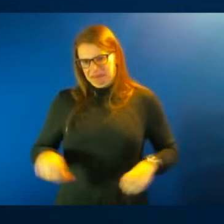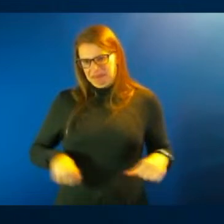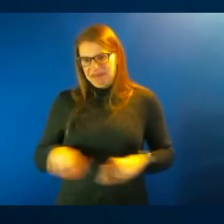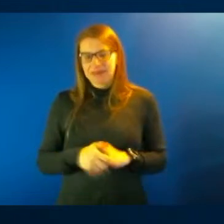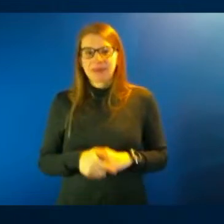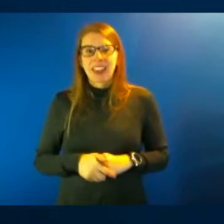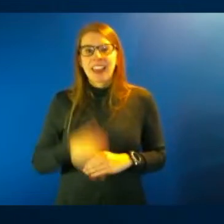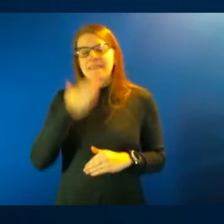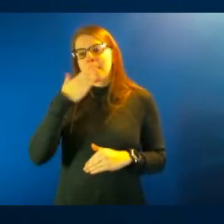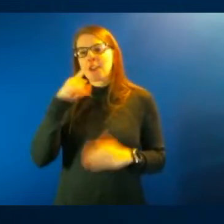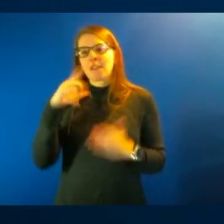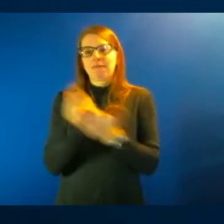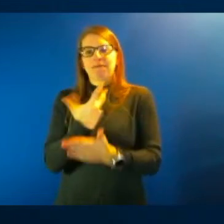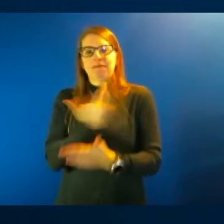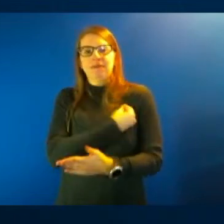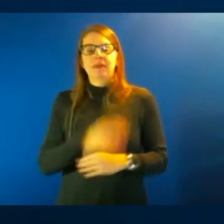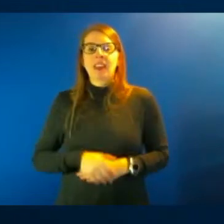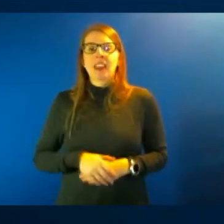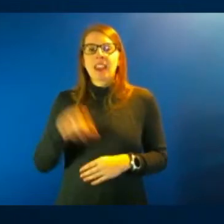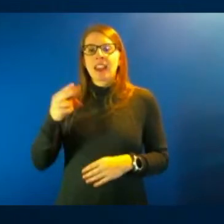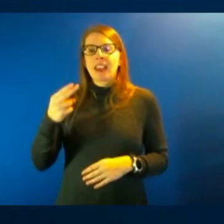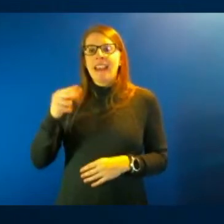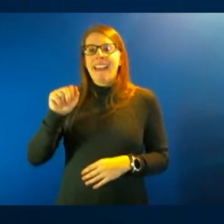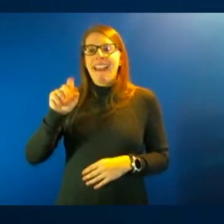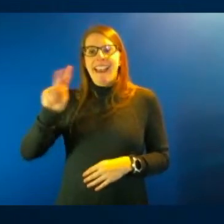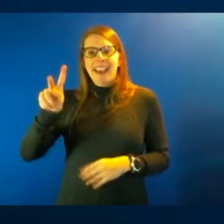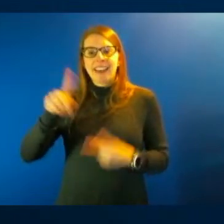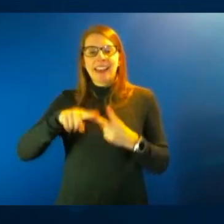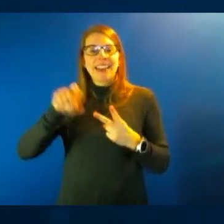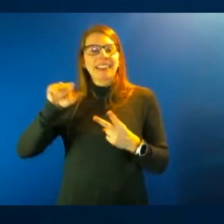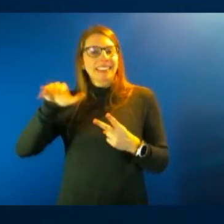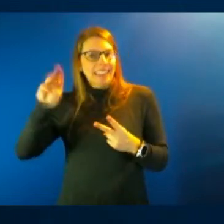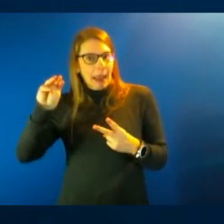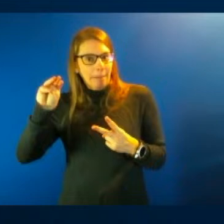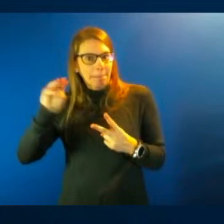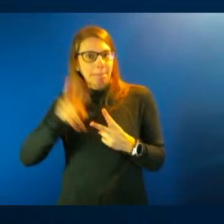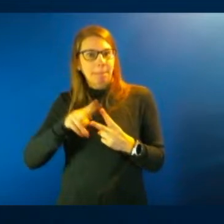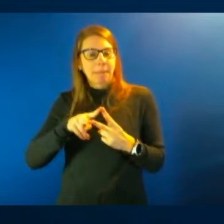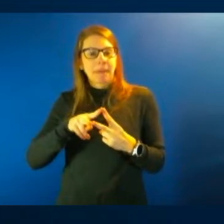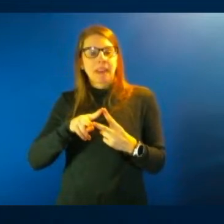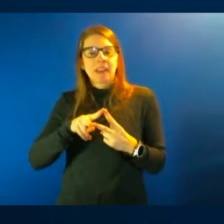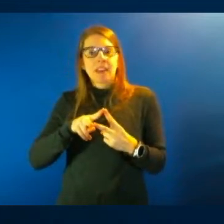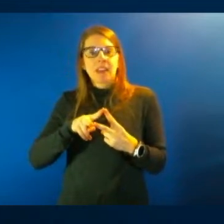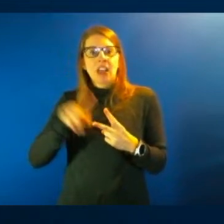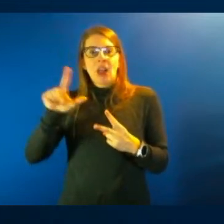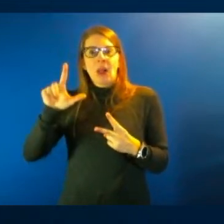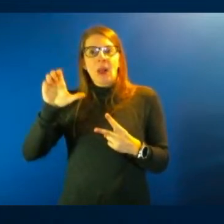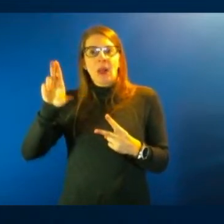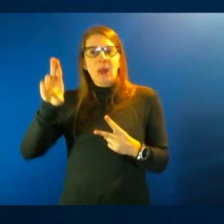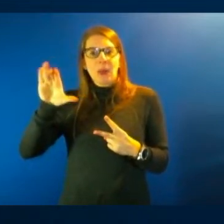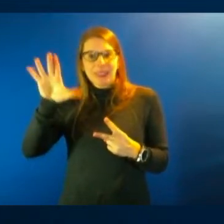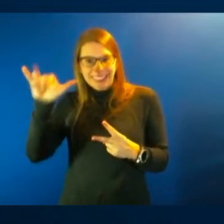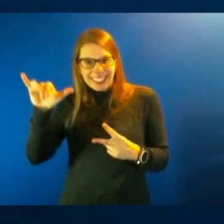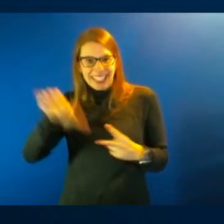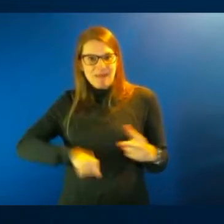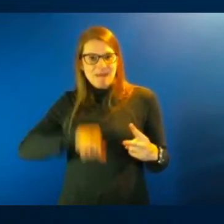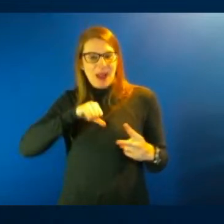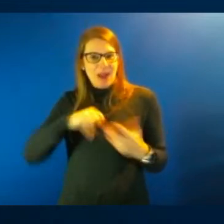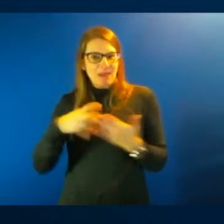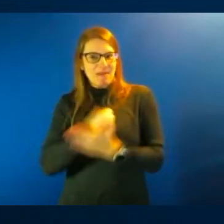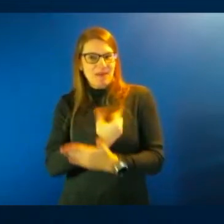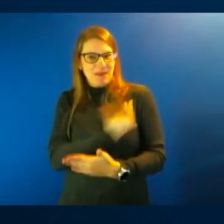getting that shot. So this is Hank and Sam. And I think little Lucy also proud to get their